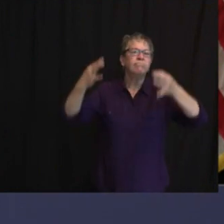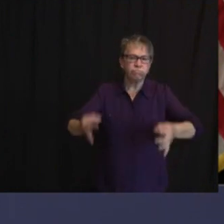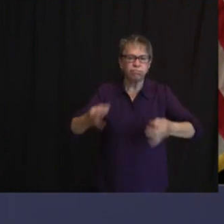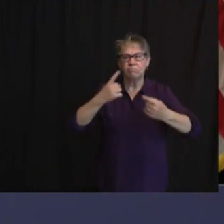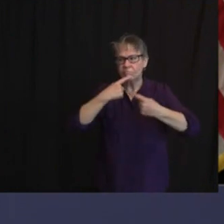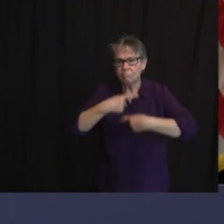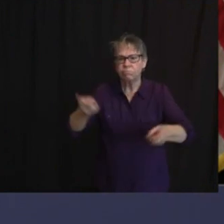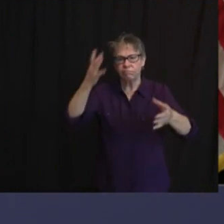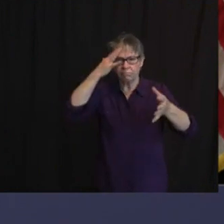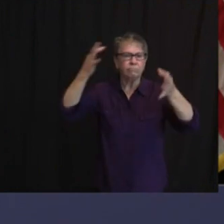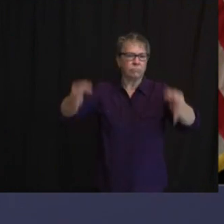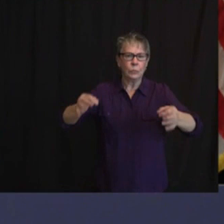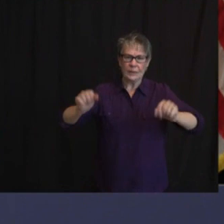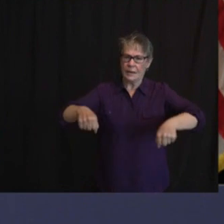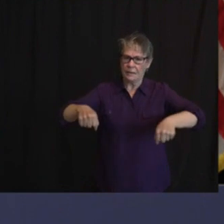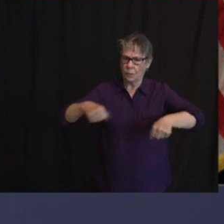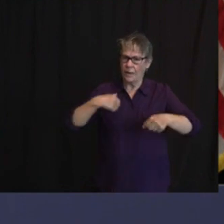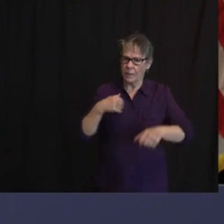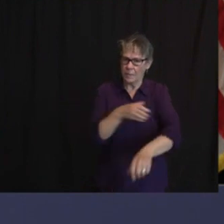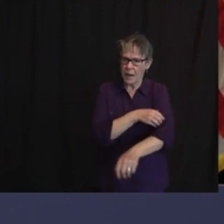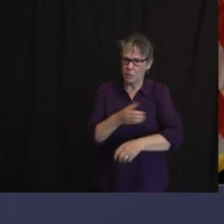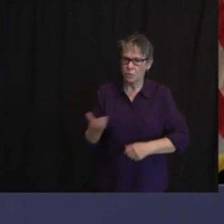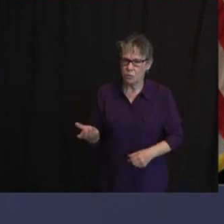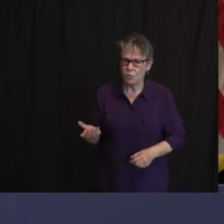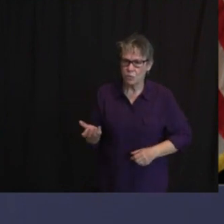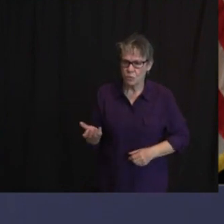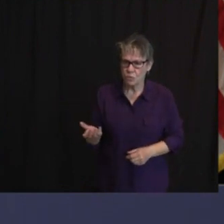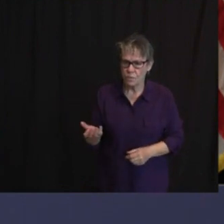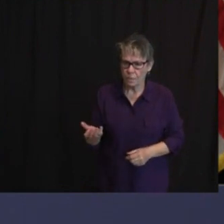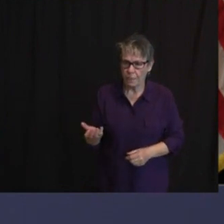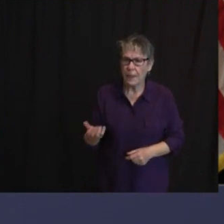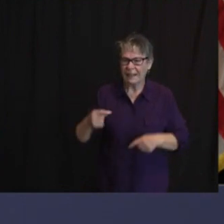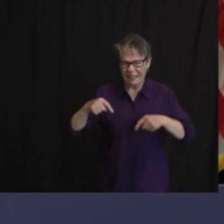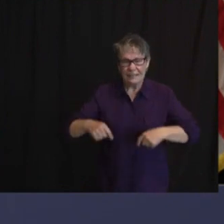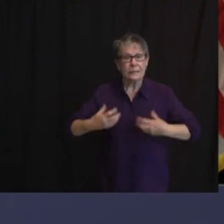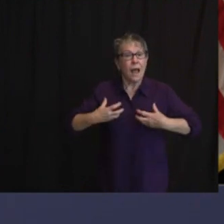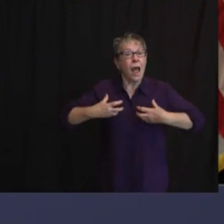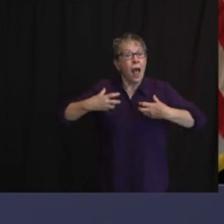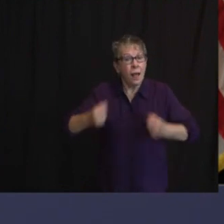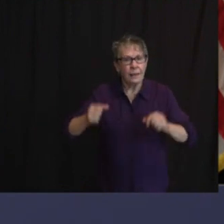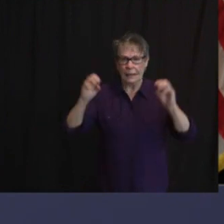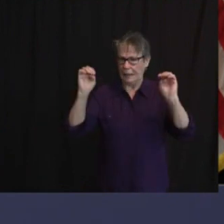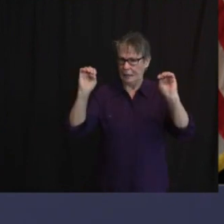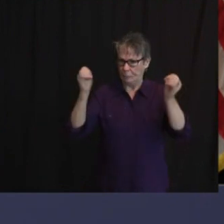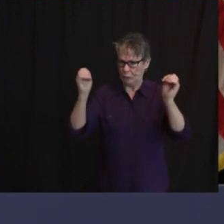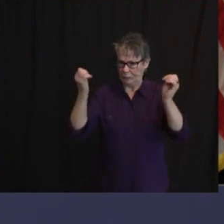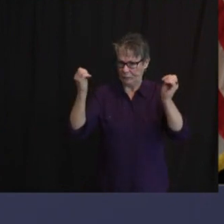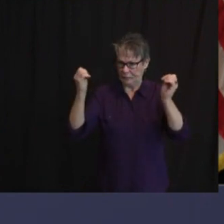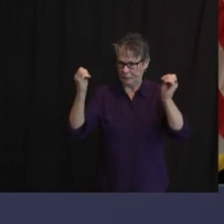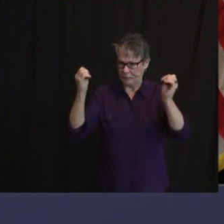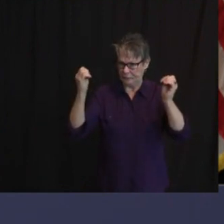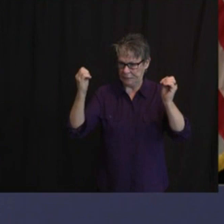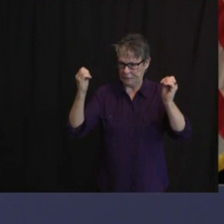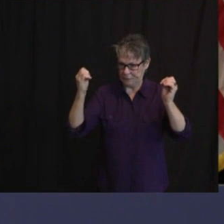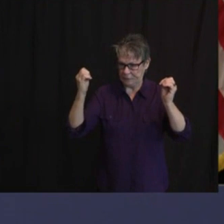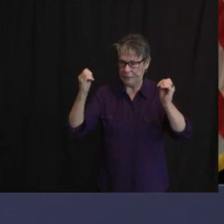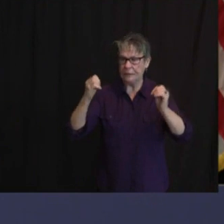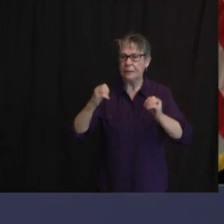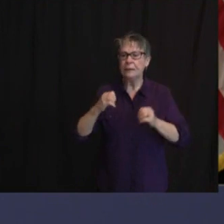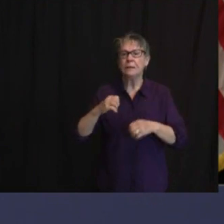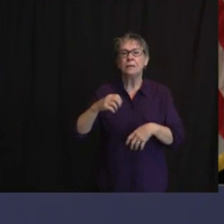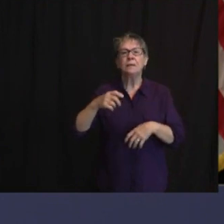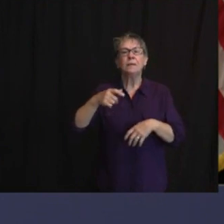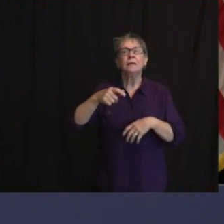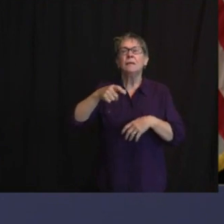be renewed, the facts giving rise to the public health emergency have to continue to exist. The governor today signed the second renewal of the public